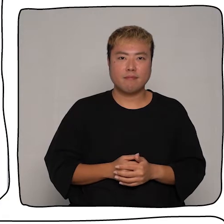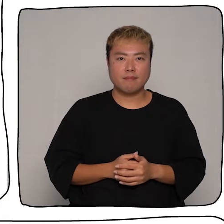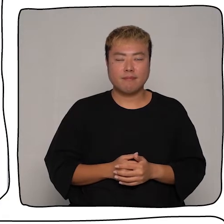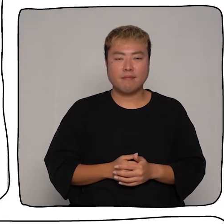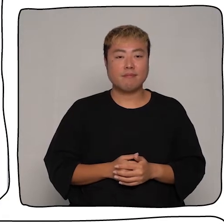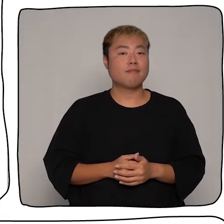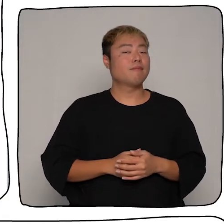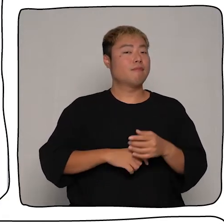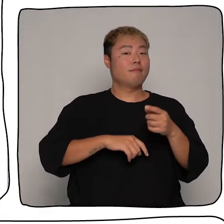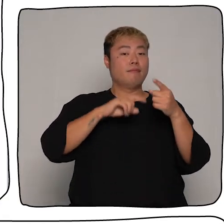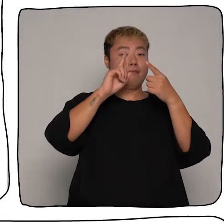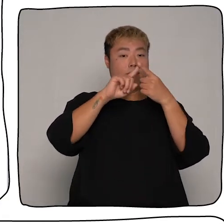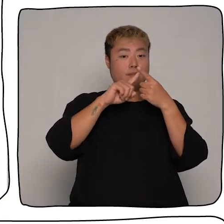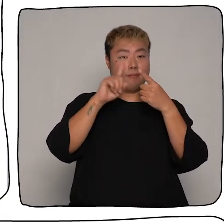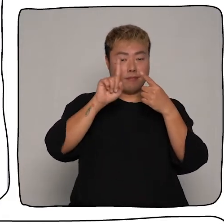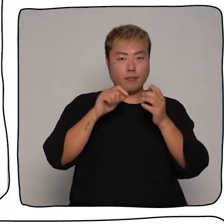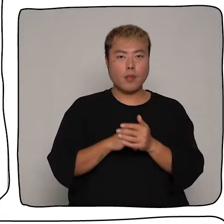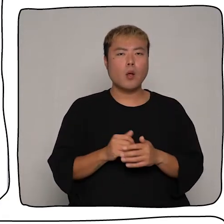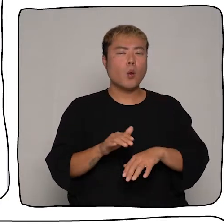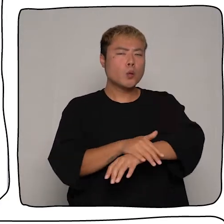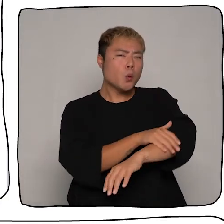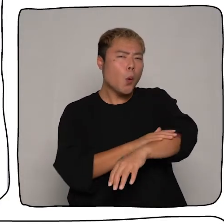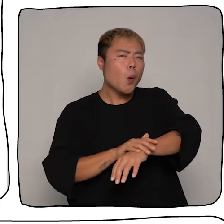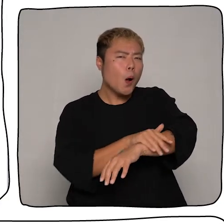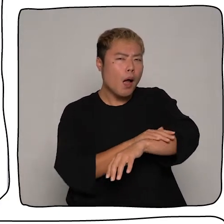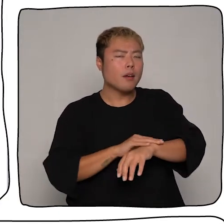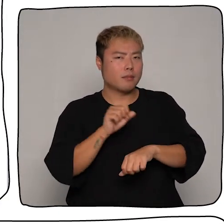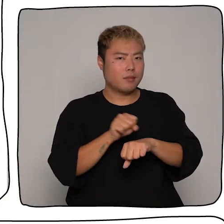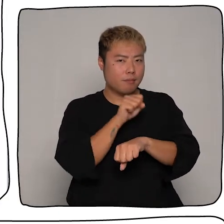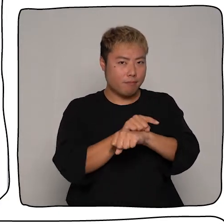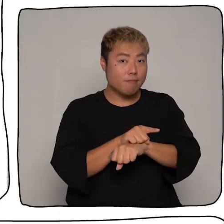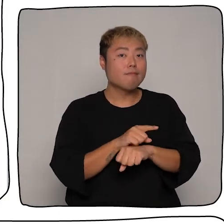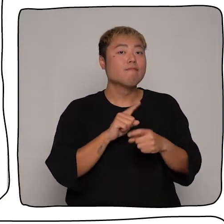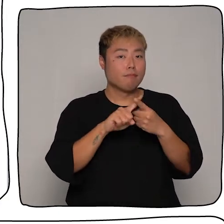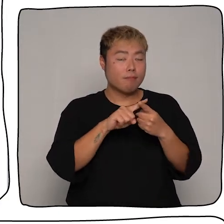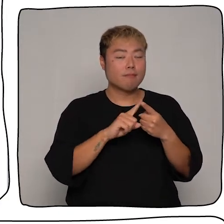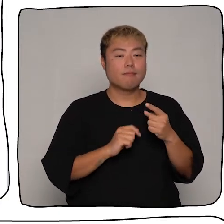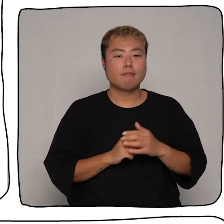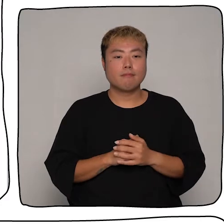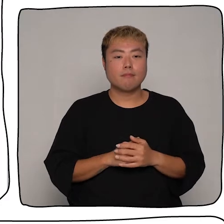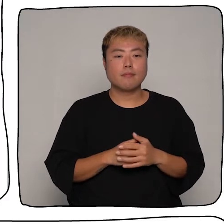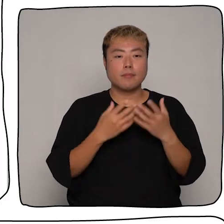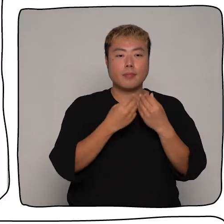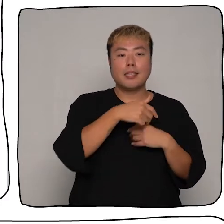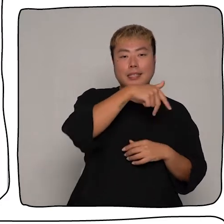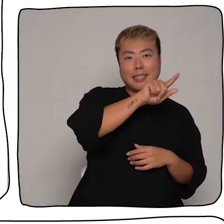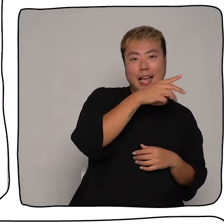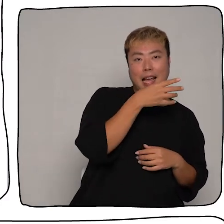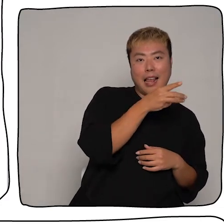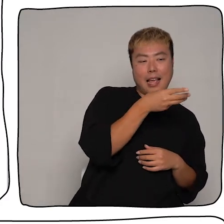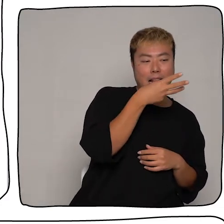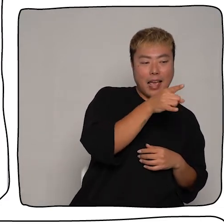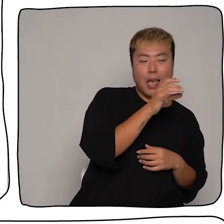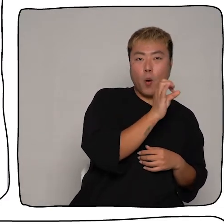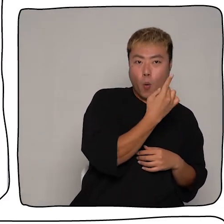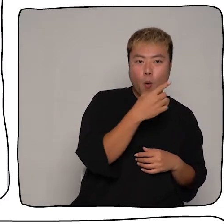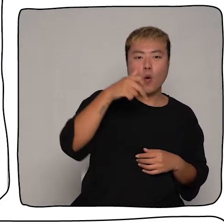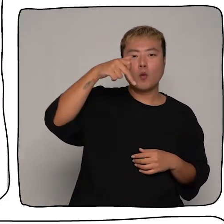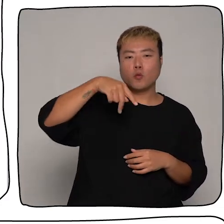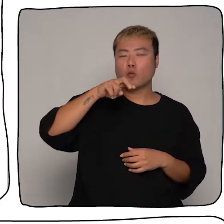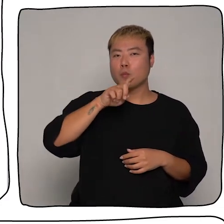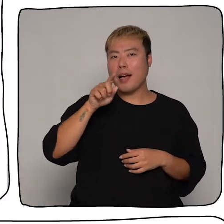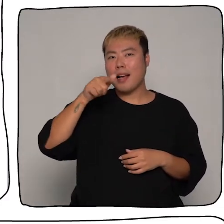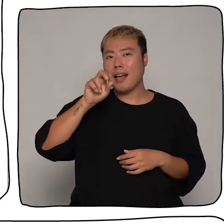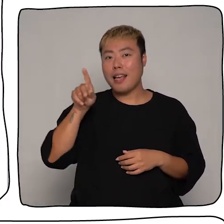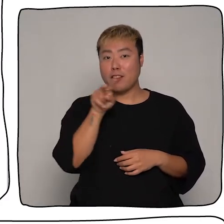First point is haptic personality. As we saw in the case of